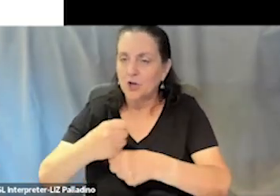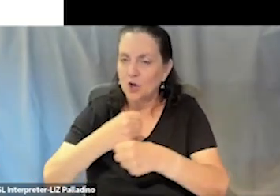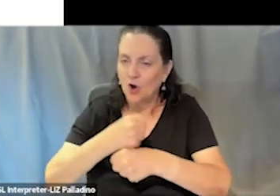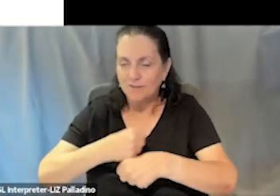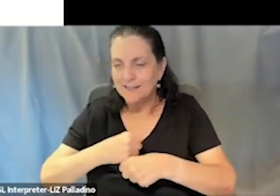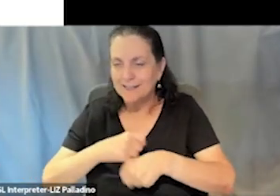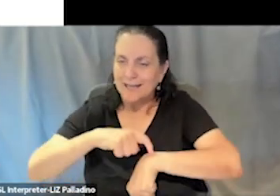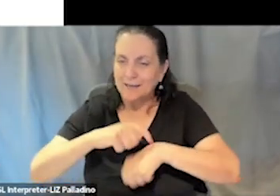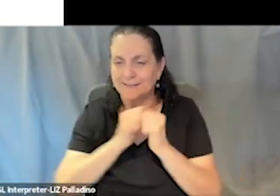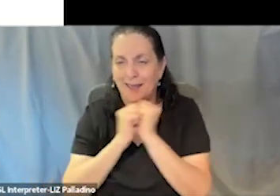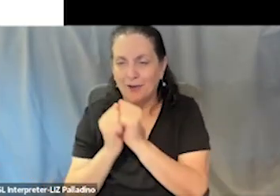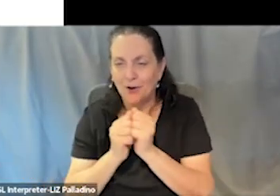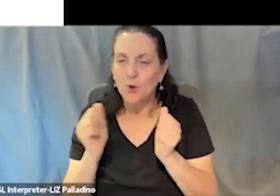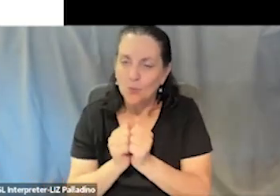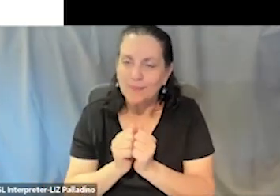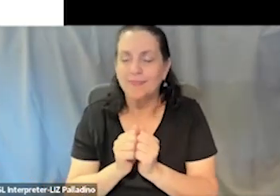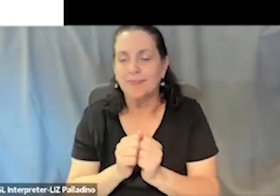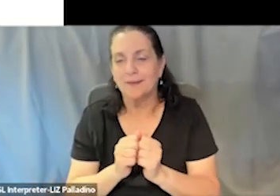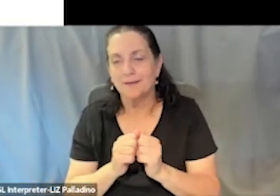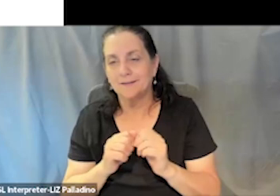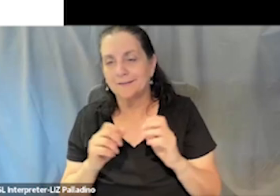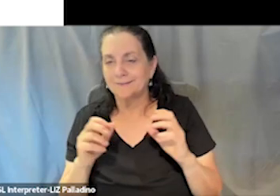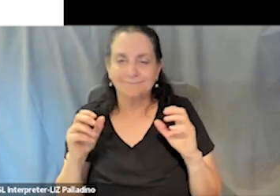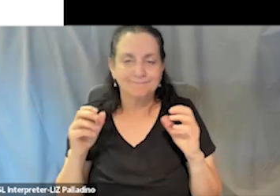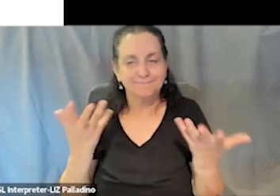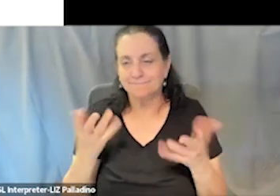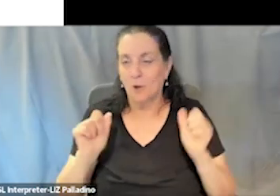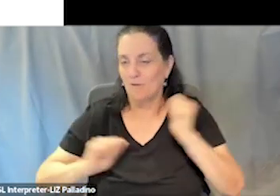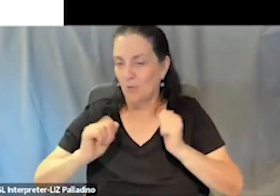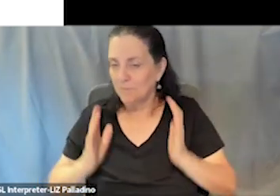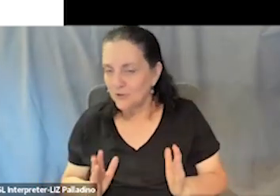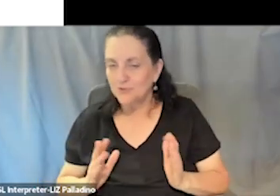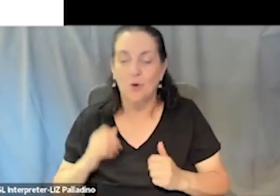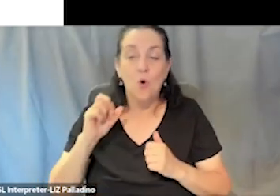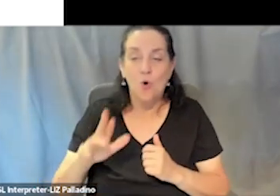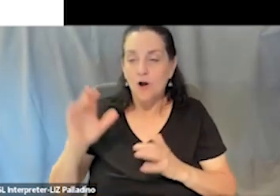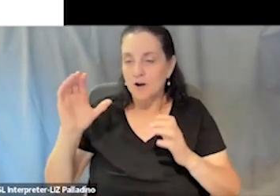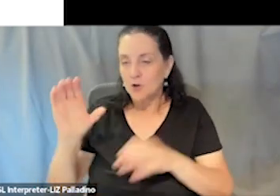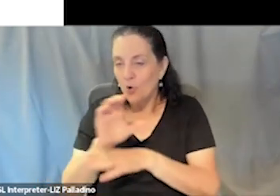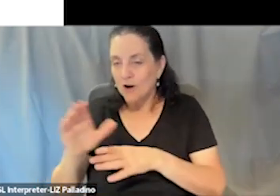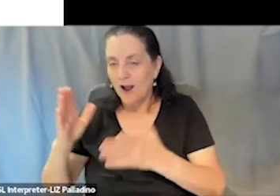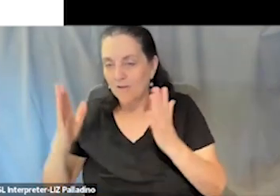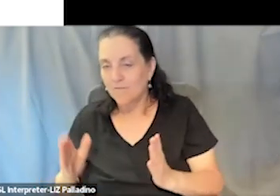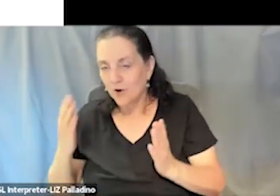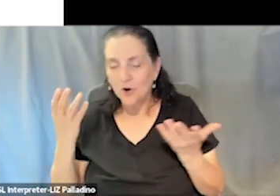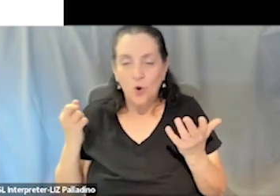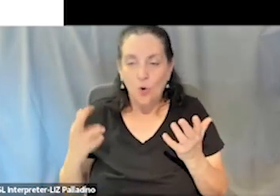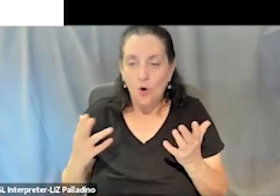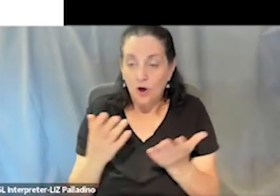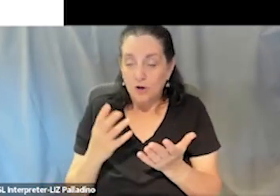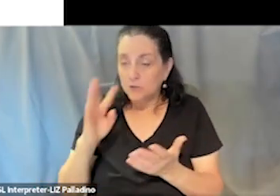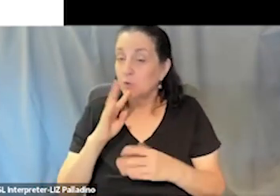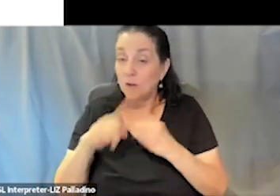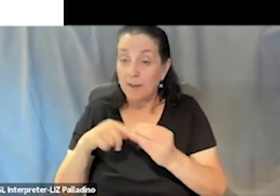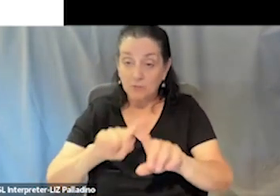with the I'm going to say curators, with a choreographer to sort of talk about